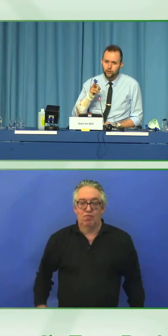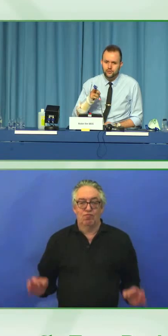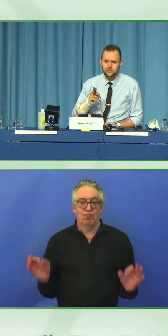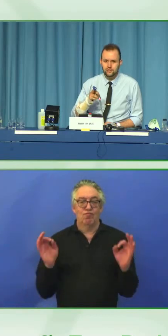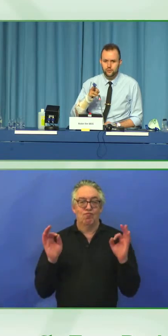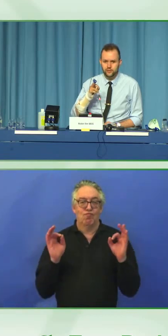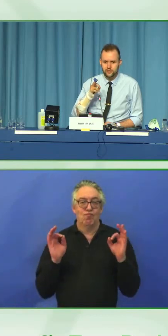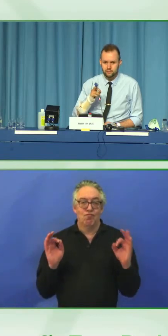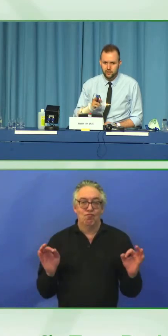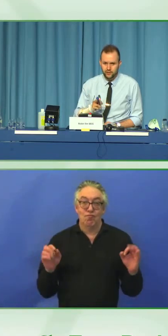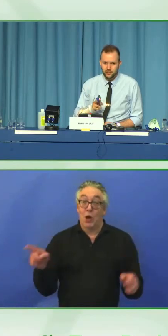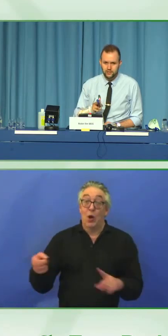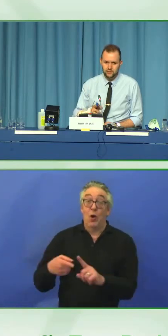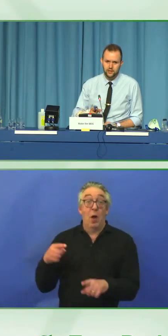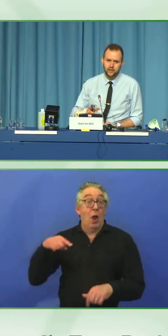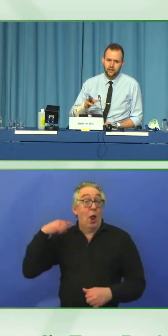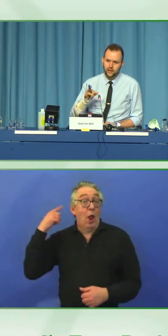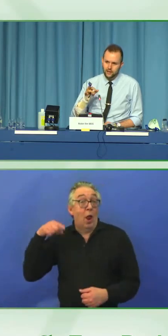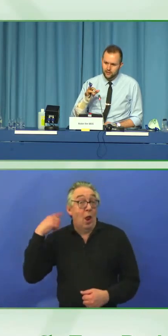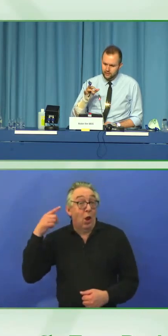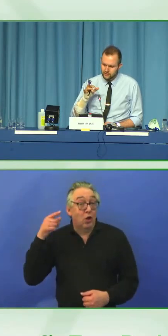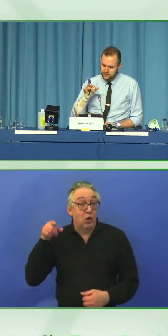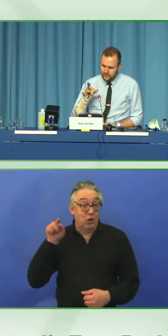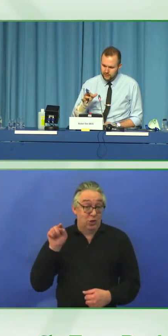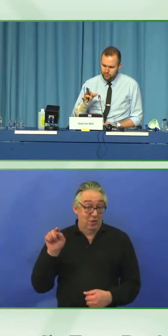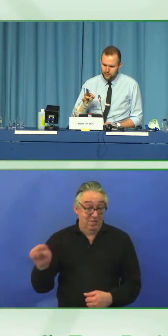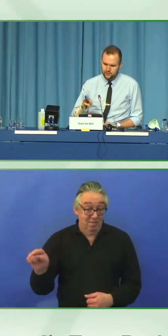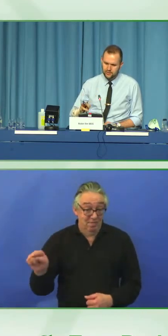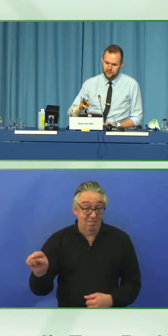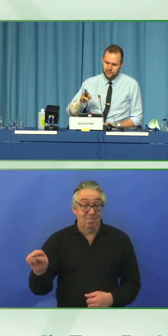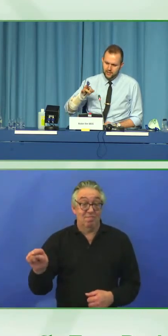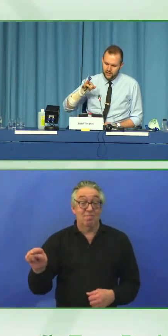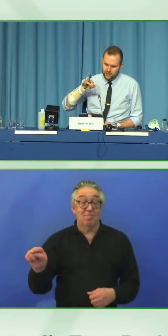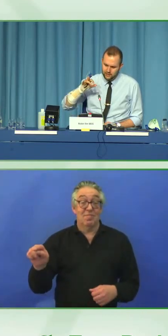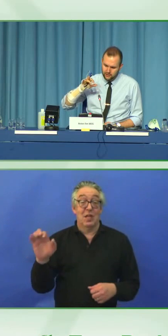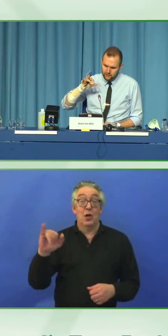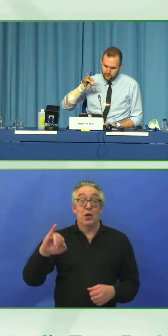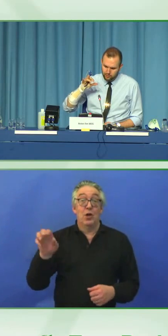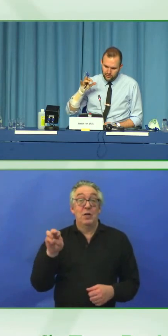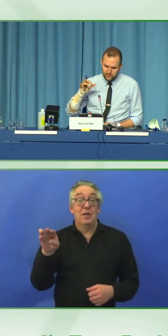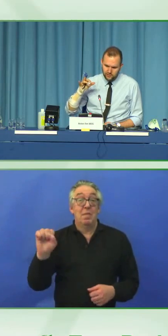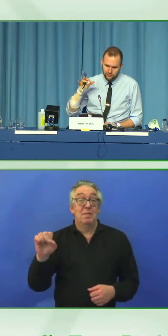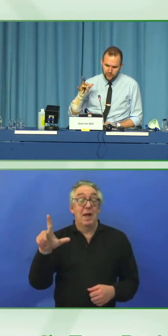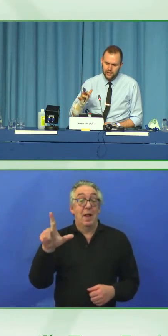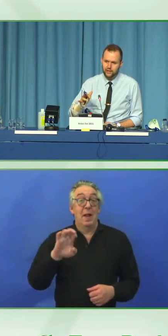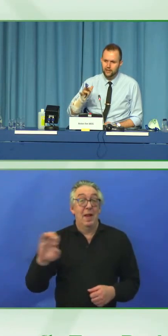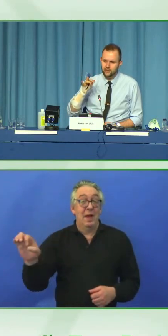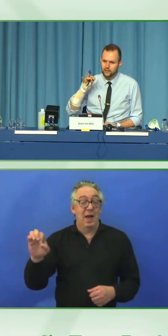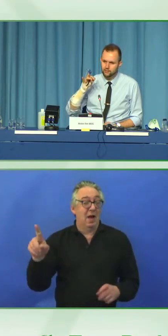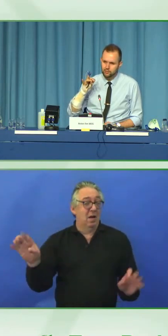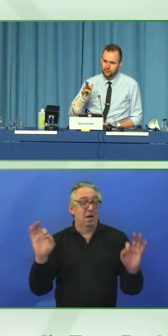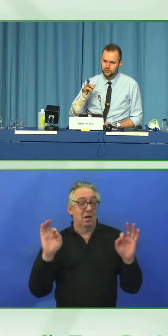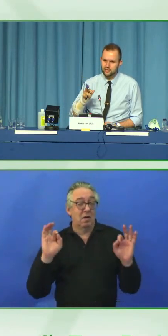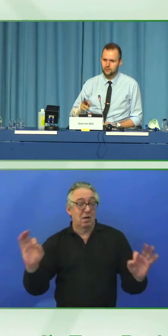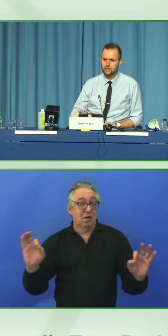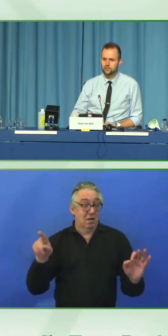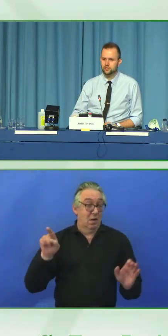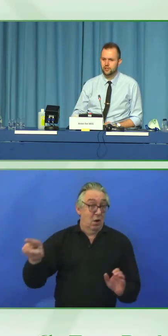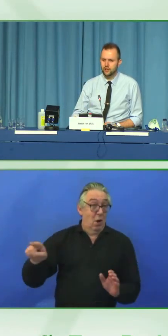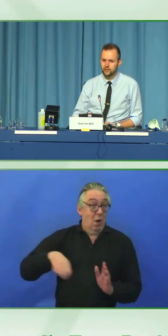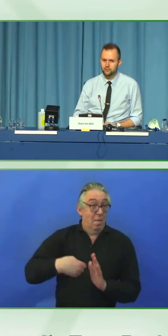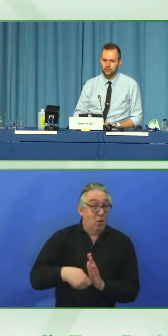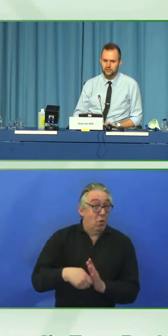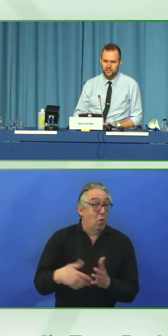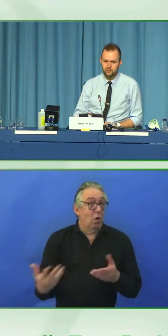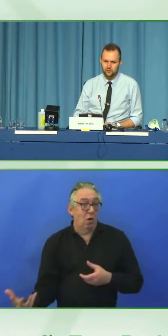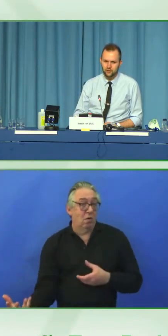including persons with disabilities in the design process and in the process of making public transportation